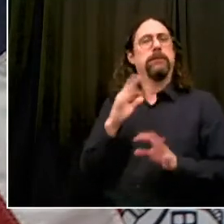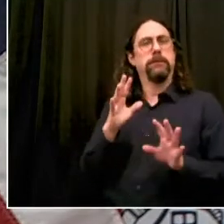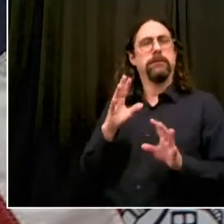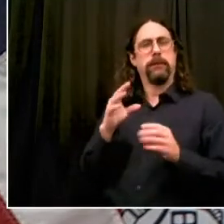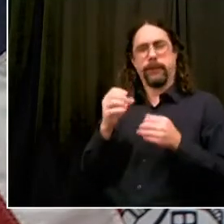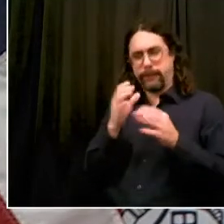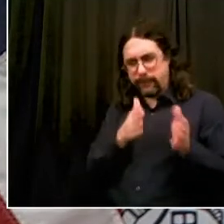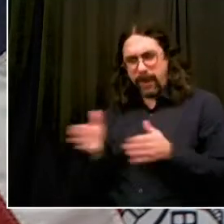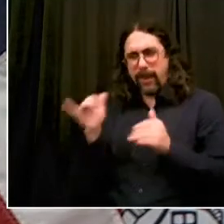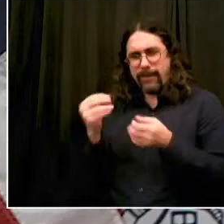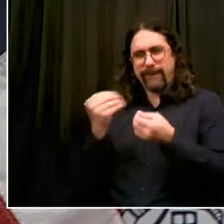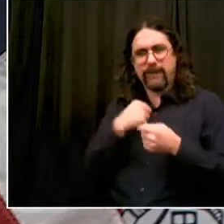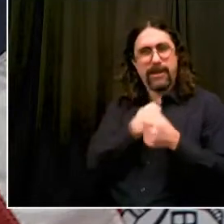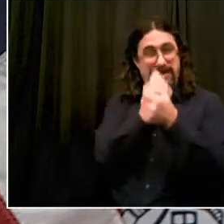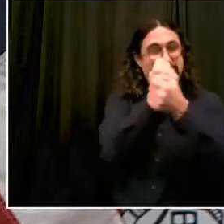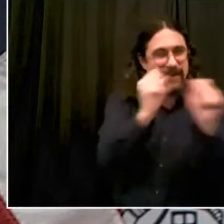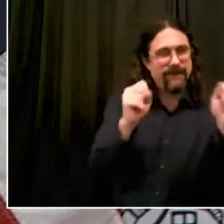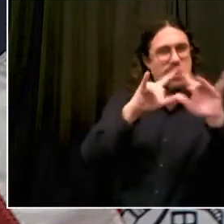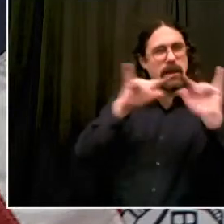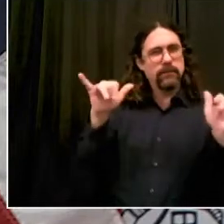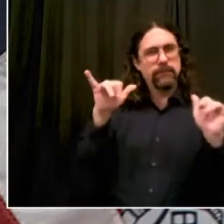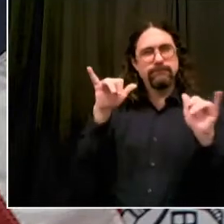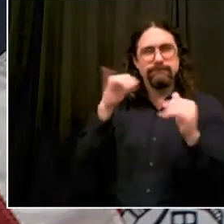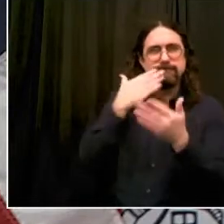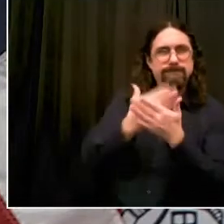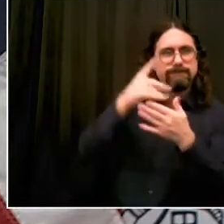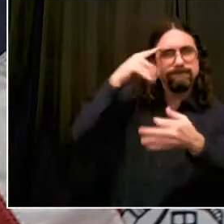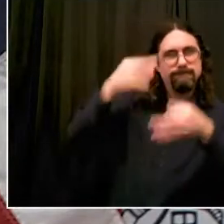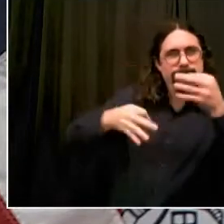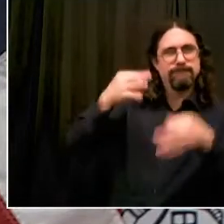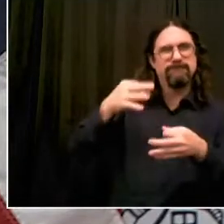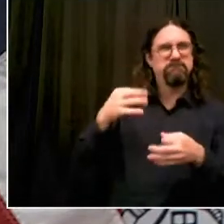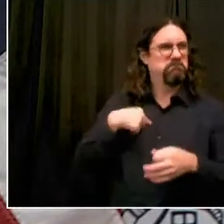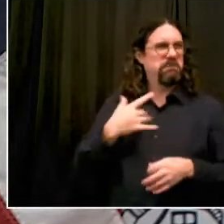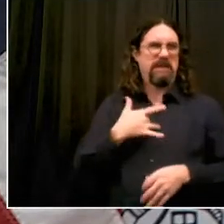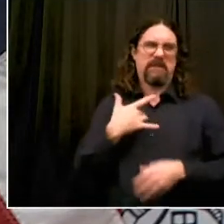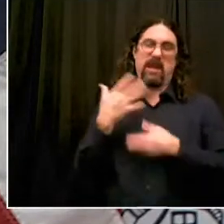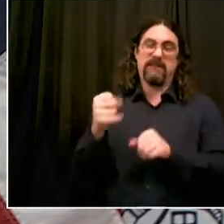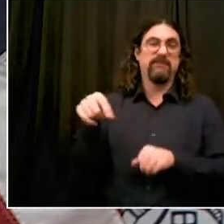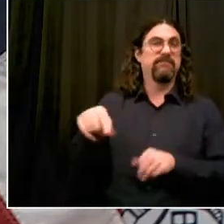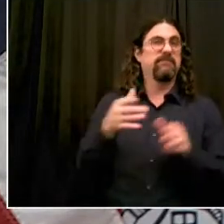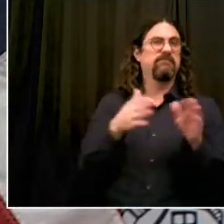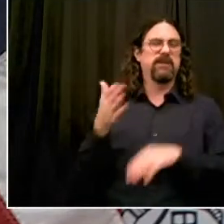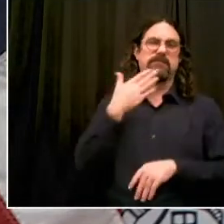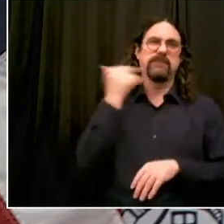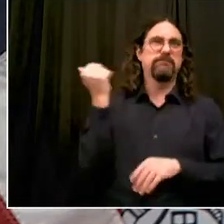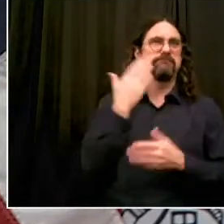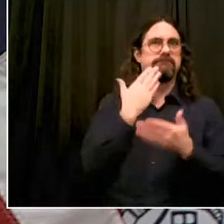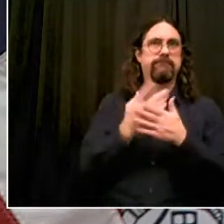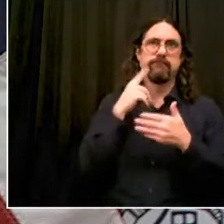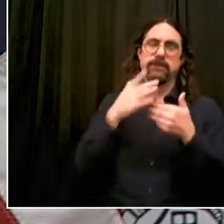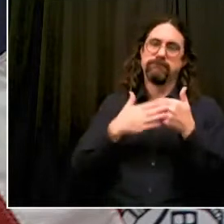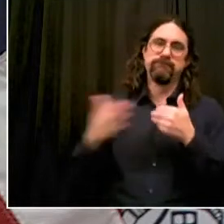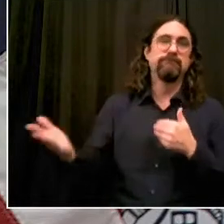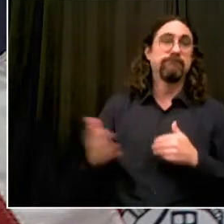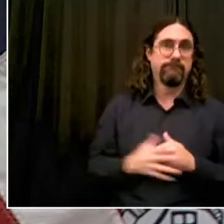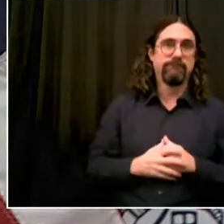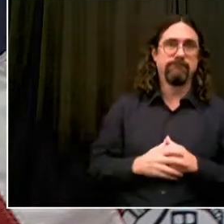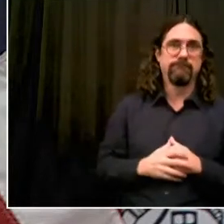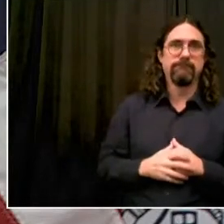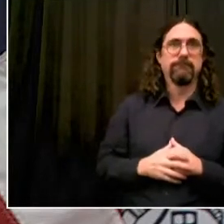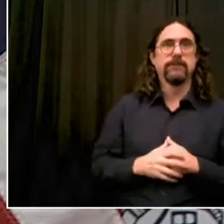with this point. It all comes down to you in the end. This is what we've learned over and over from